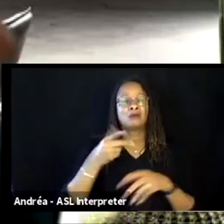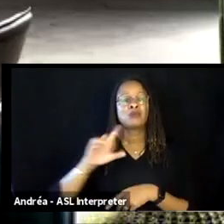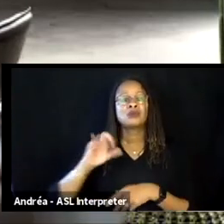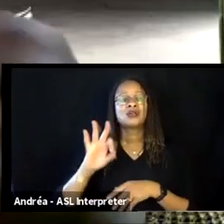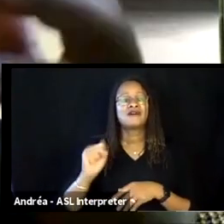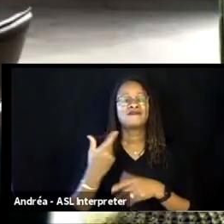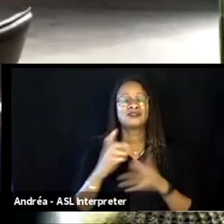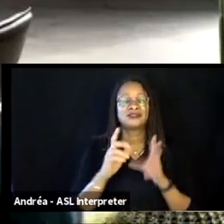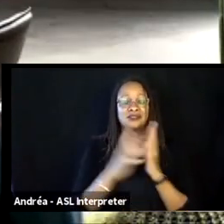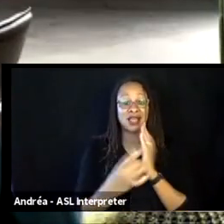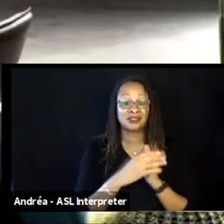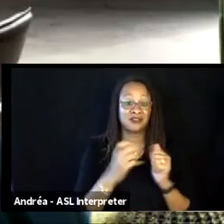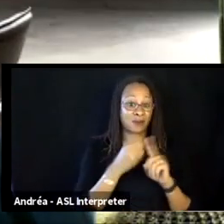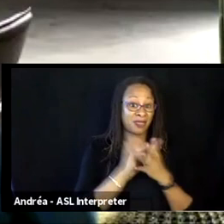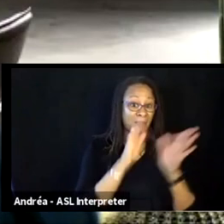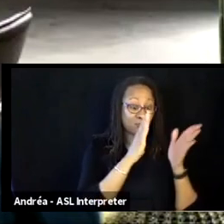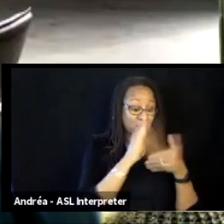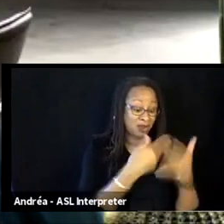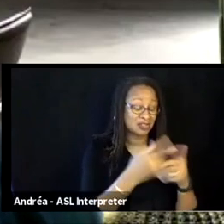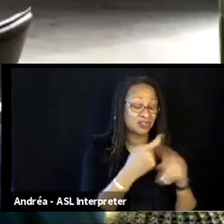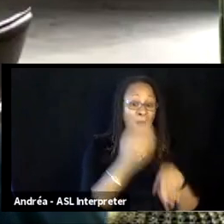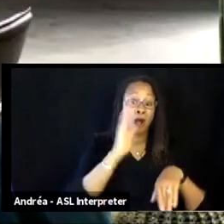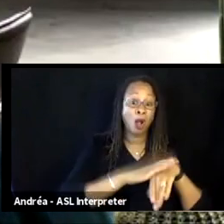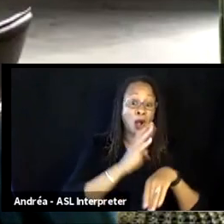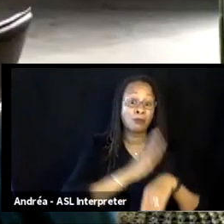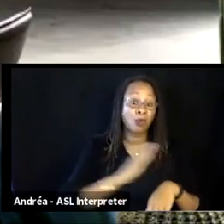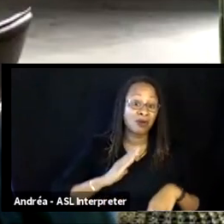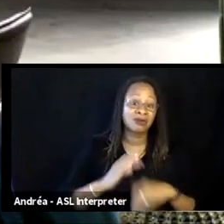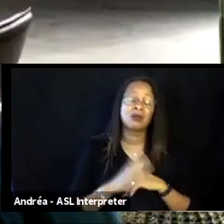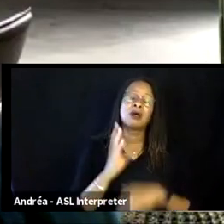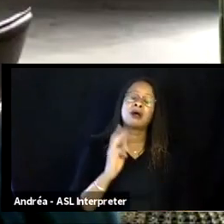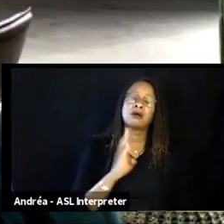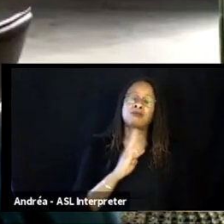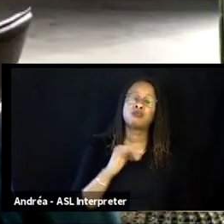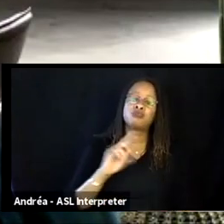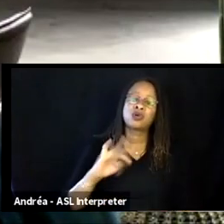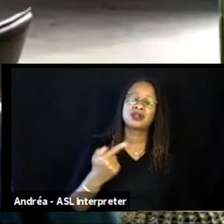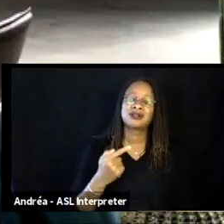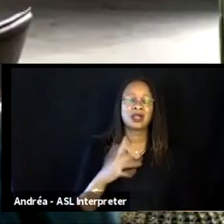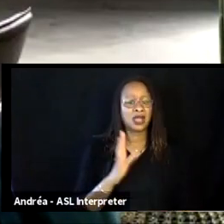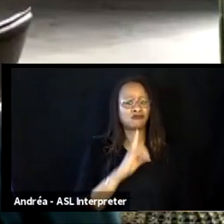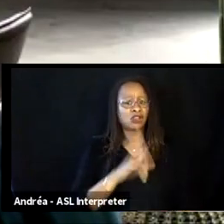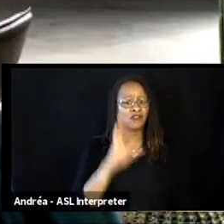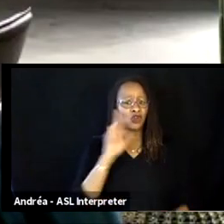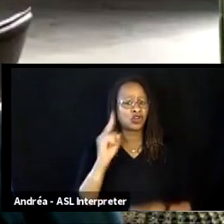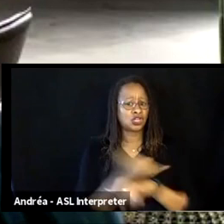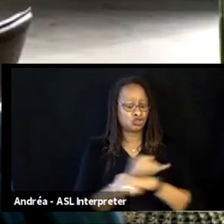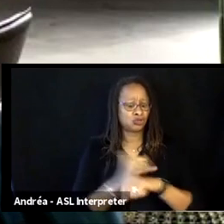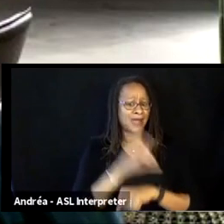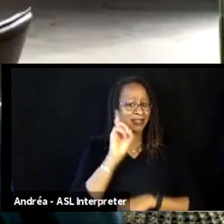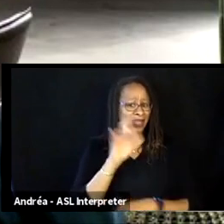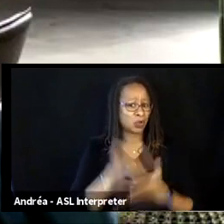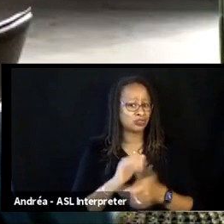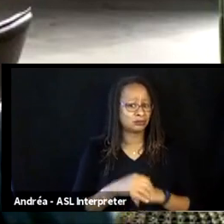those processes from onboarding, and here's a real basic one. Ask the question for your internship.